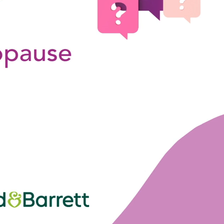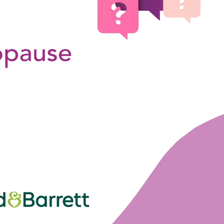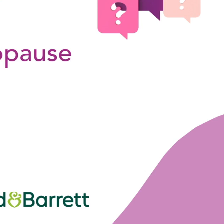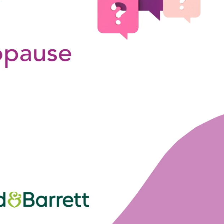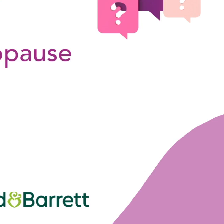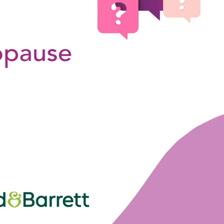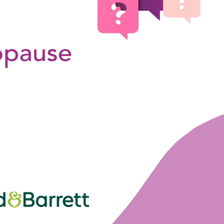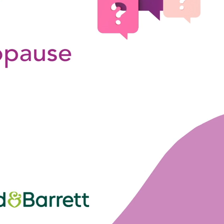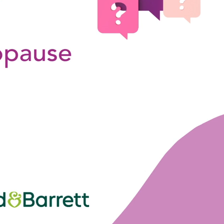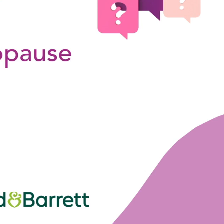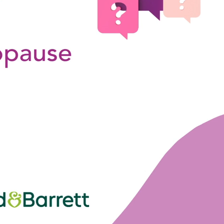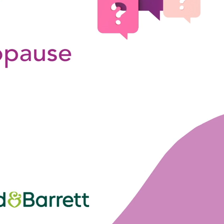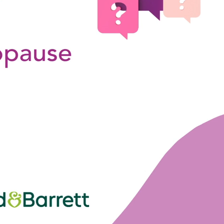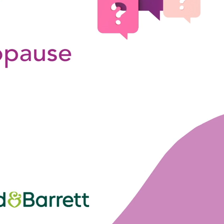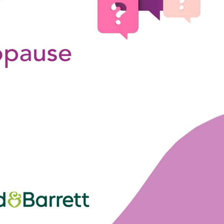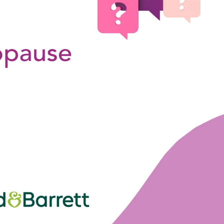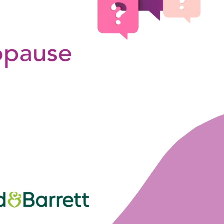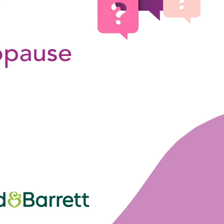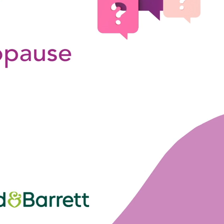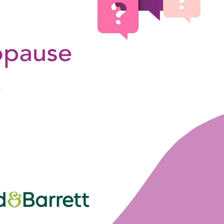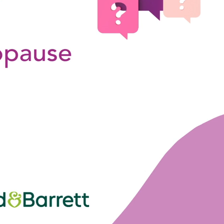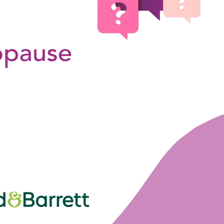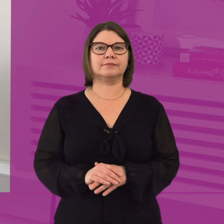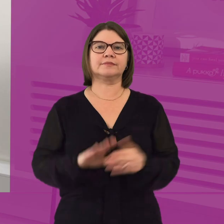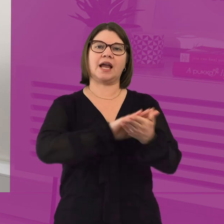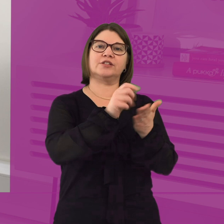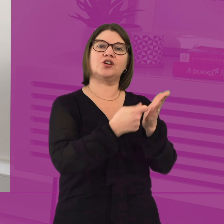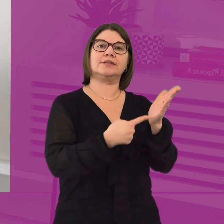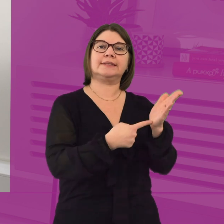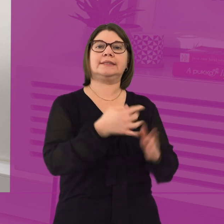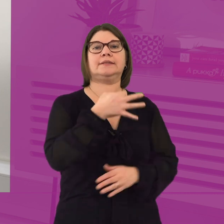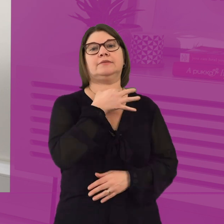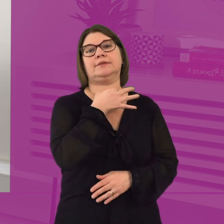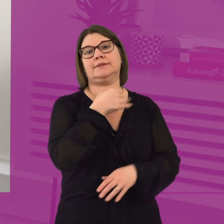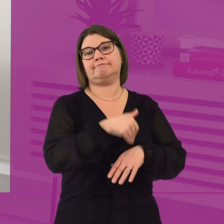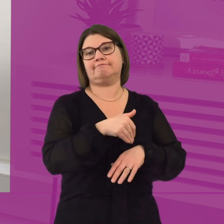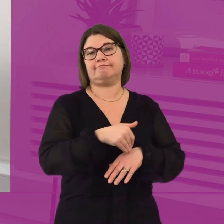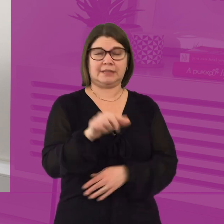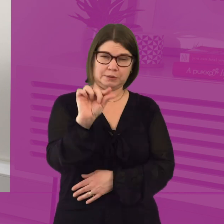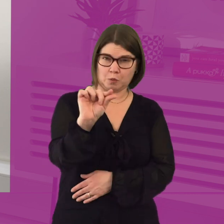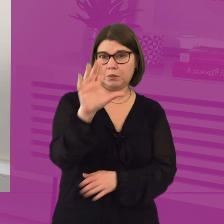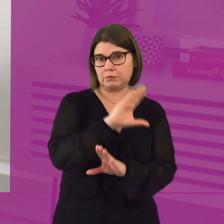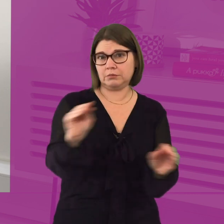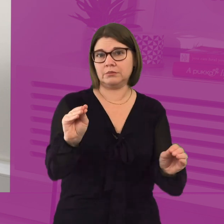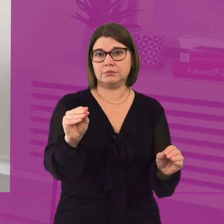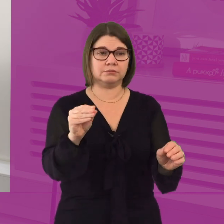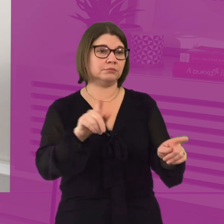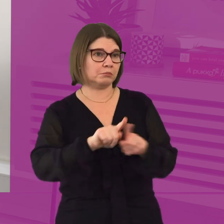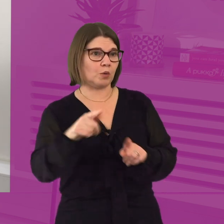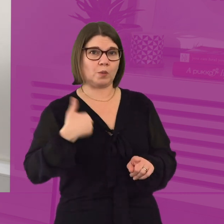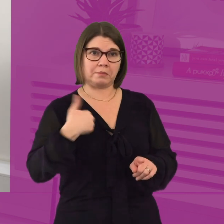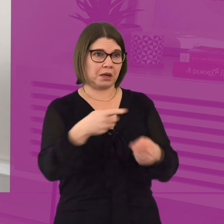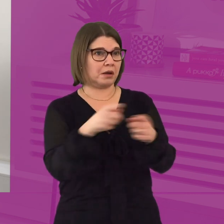Questions about the menopause. Risks of HRT. The risks of taking HRT are really small, and for the